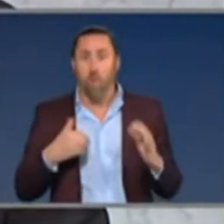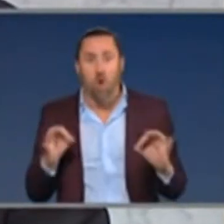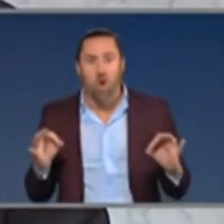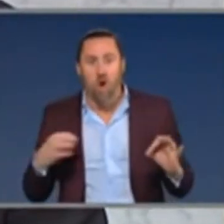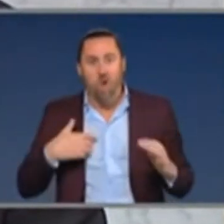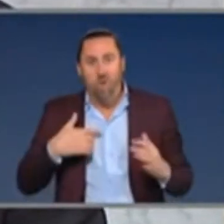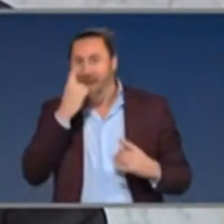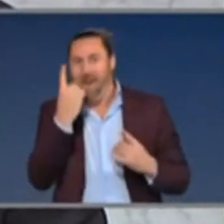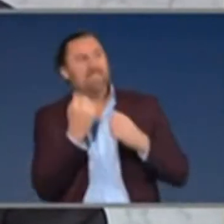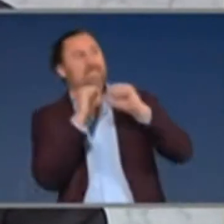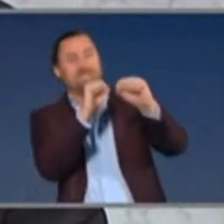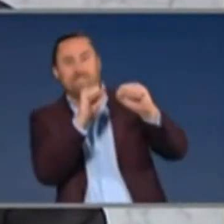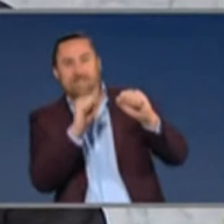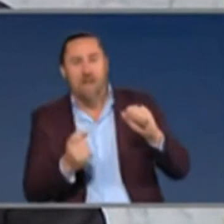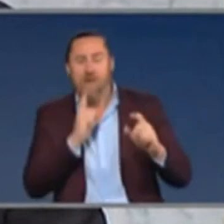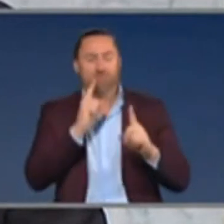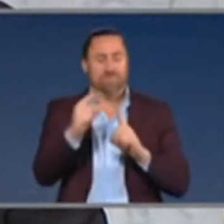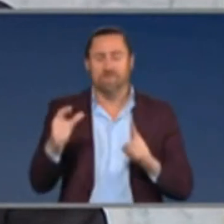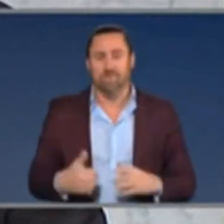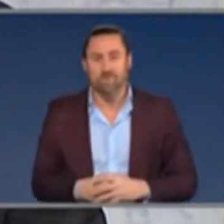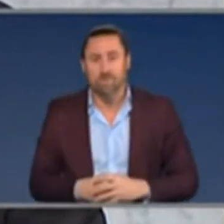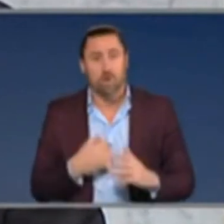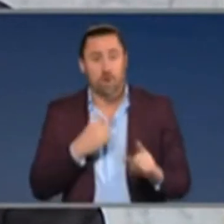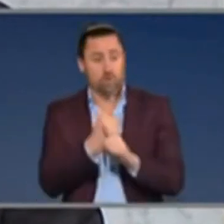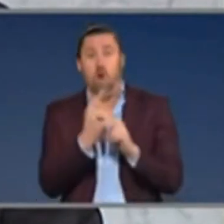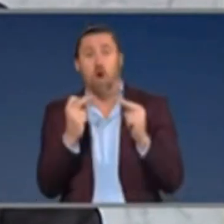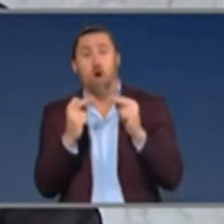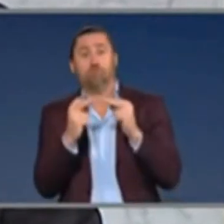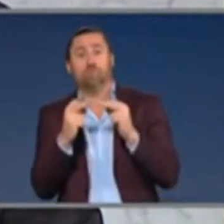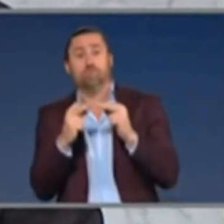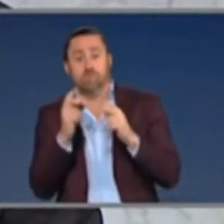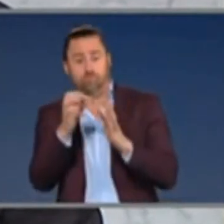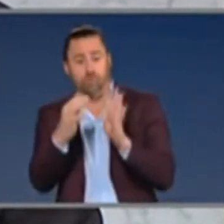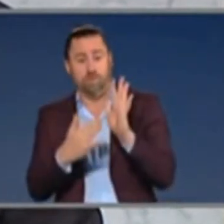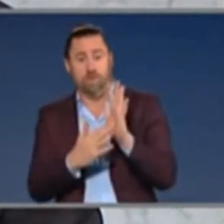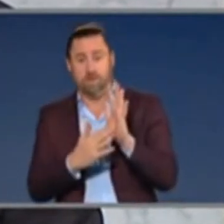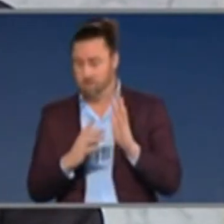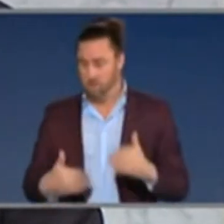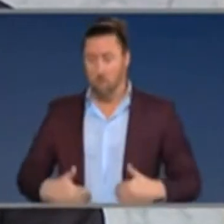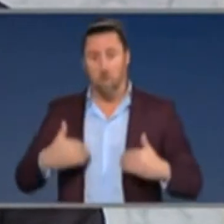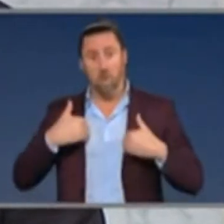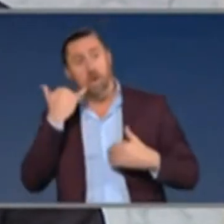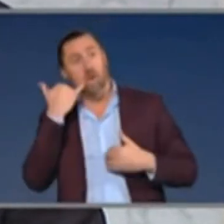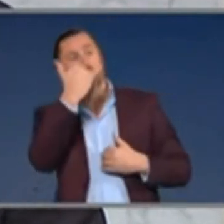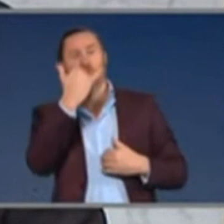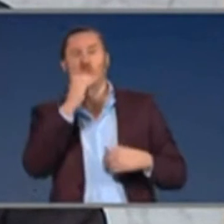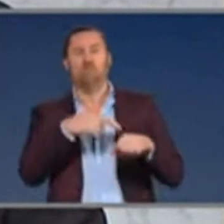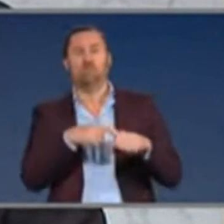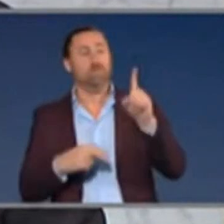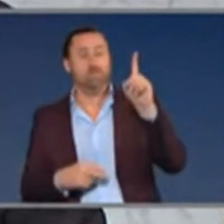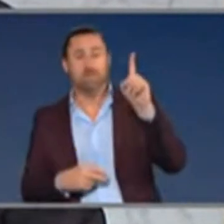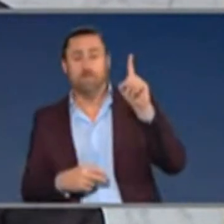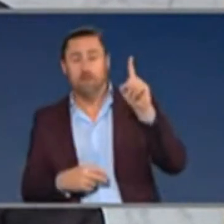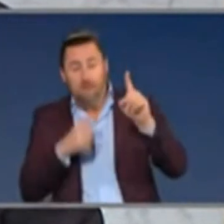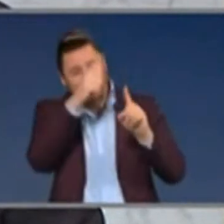And I can tell you, speaking to many of these other leaders, I was talking to the Irish Prime Minister this morning, and every country is